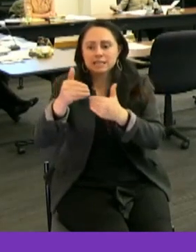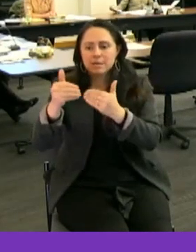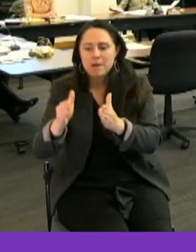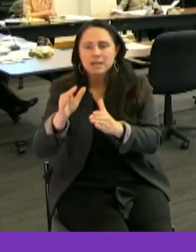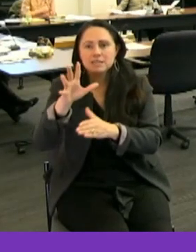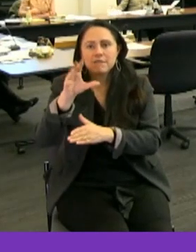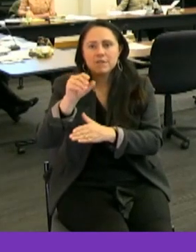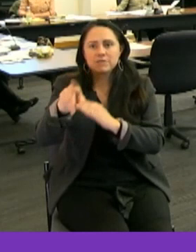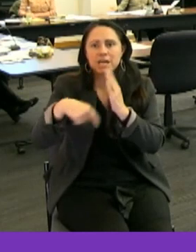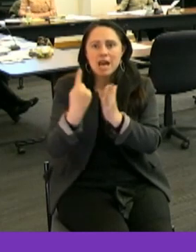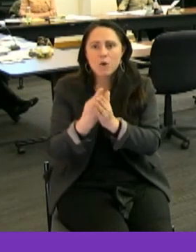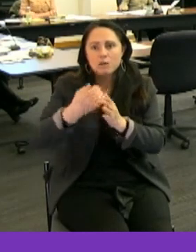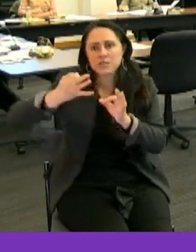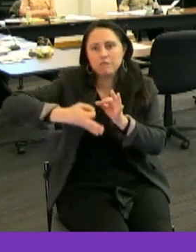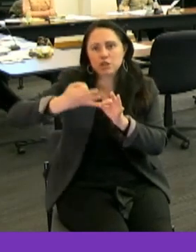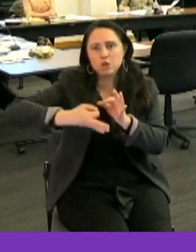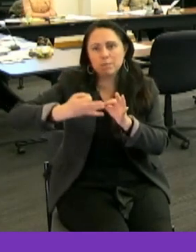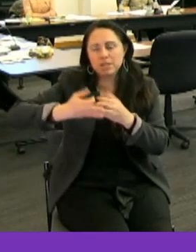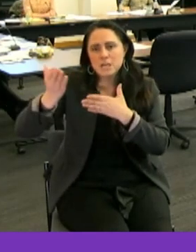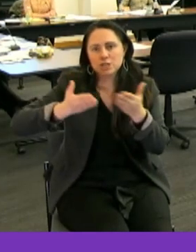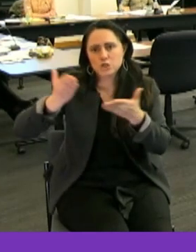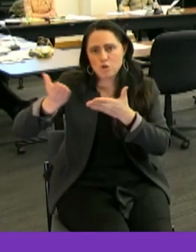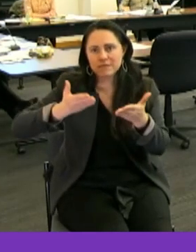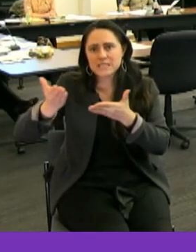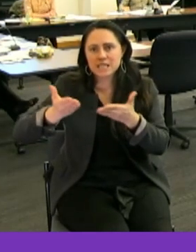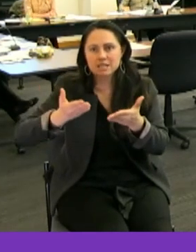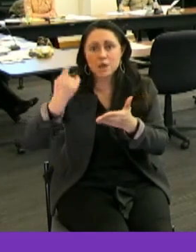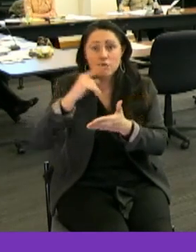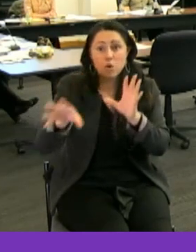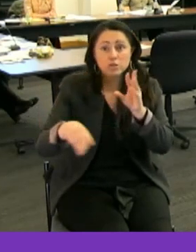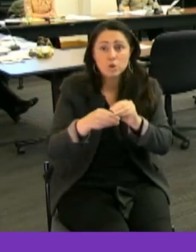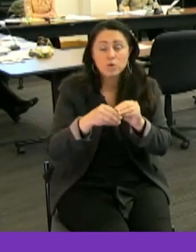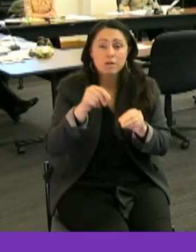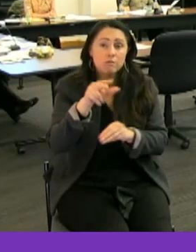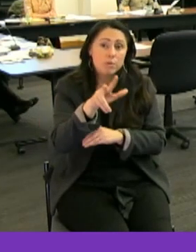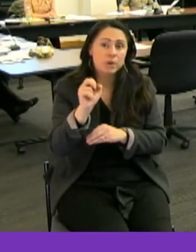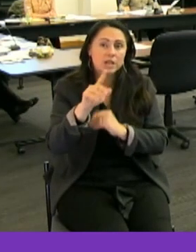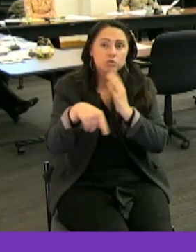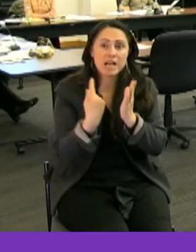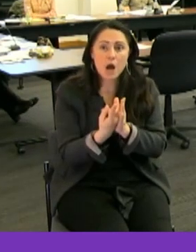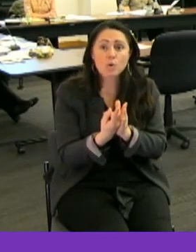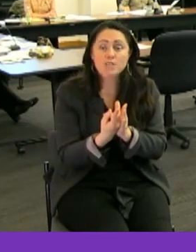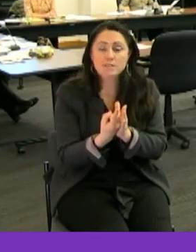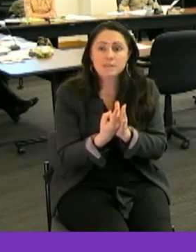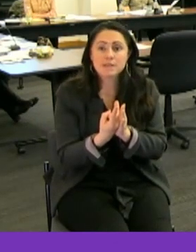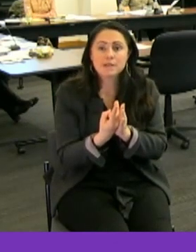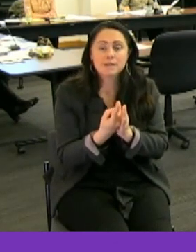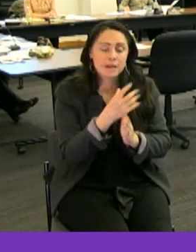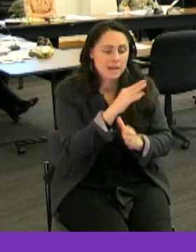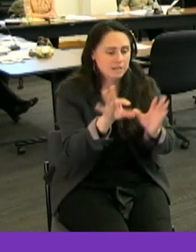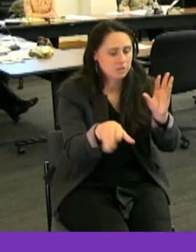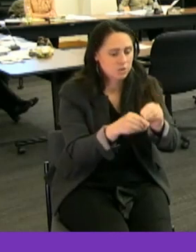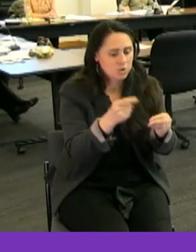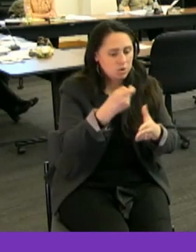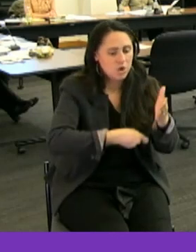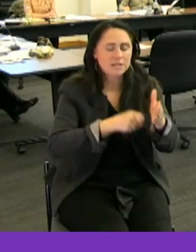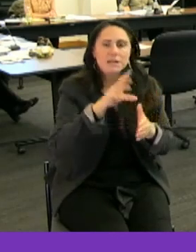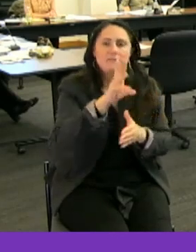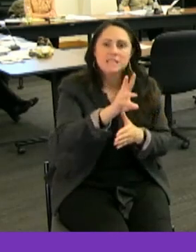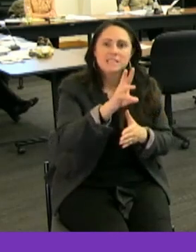50 hours of interpretation services for a total of 300 hours and a total cost